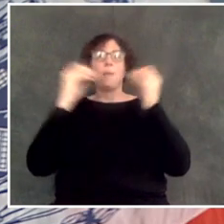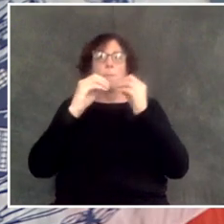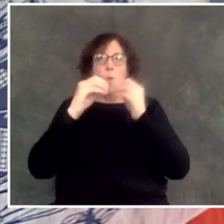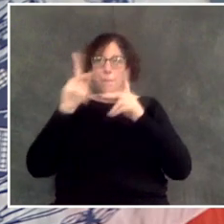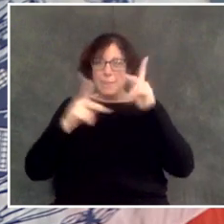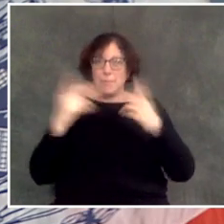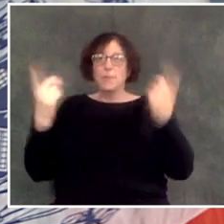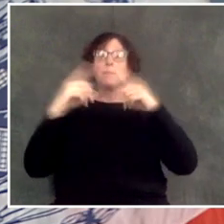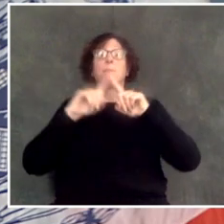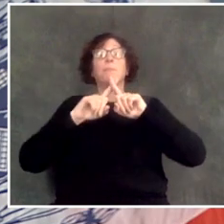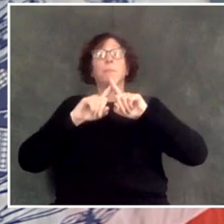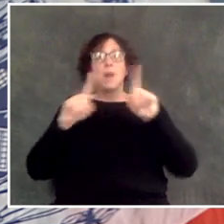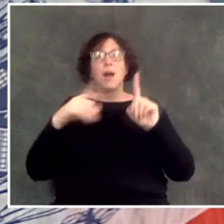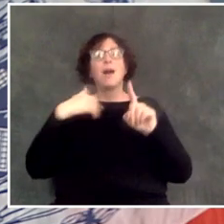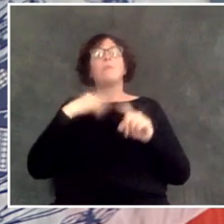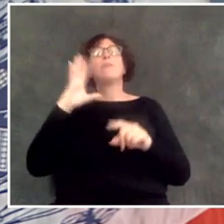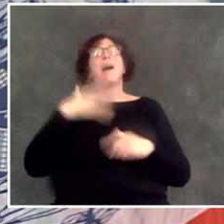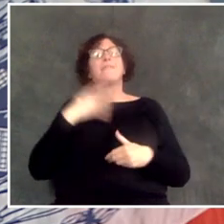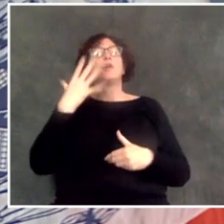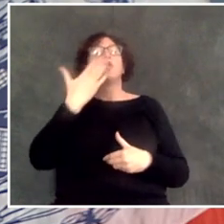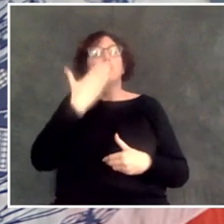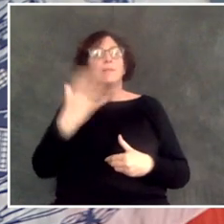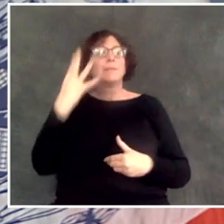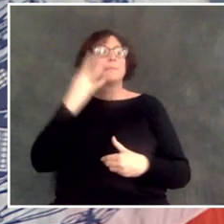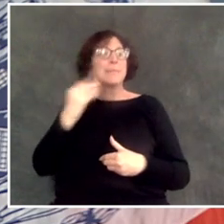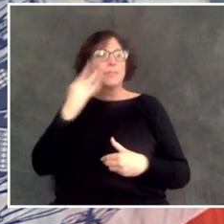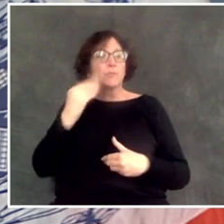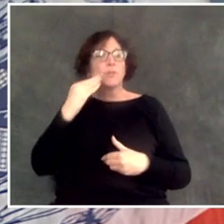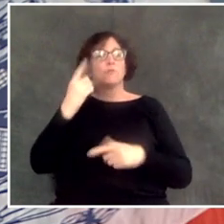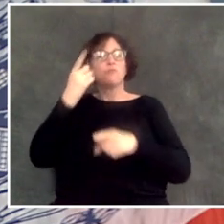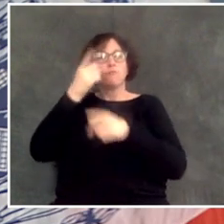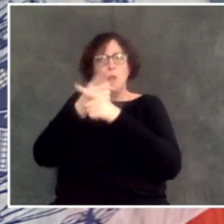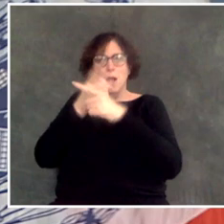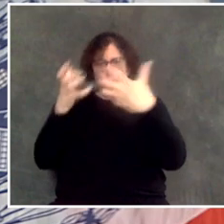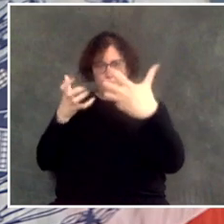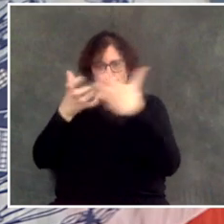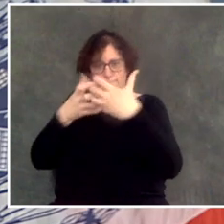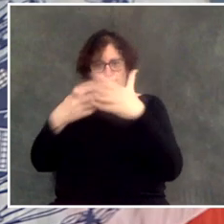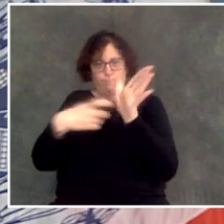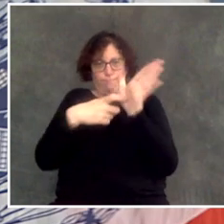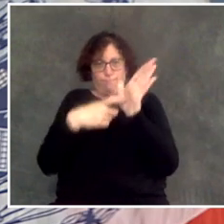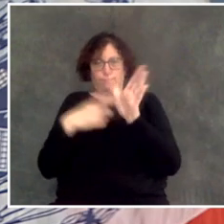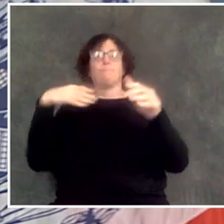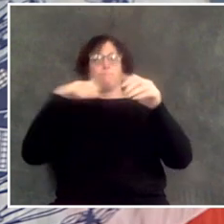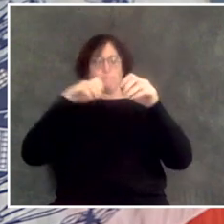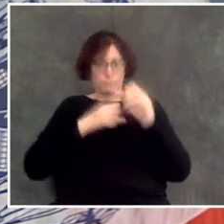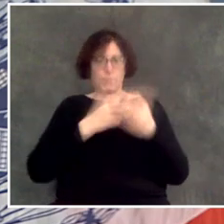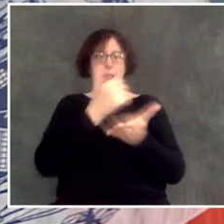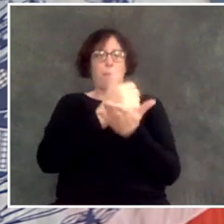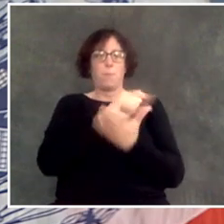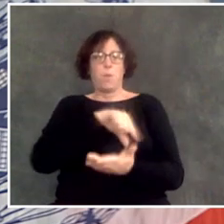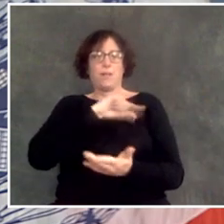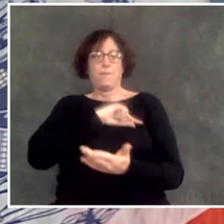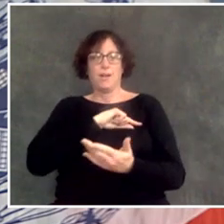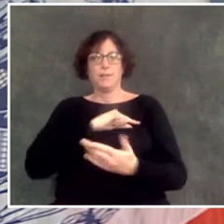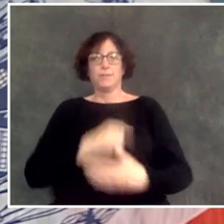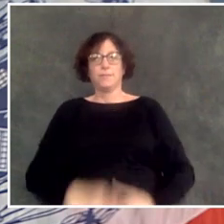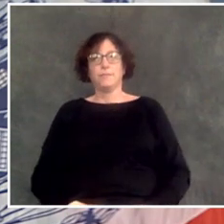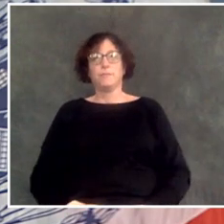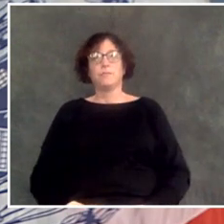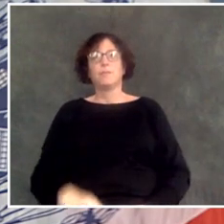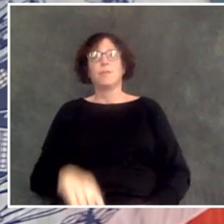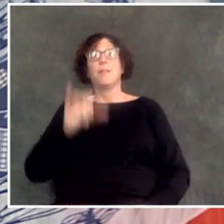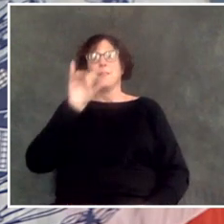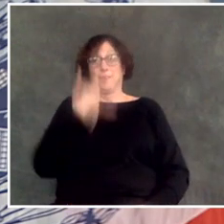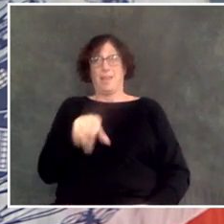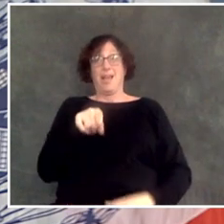had the conversations with the White House and with the military about the power of bringing in the military medical professionals, first of all, a lot of whom literally have